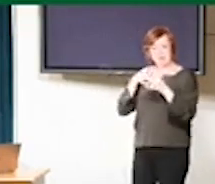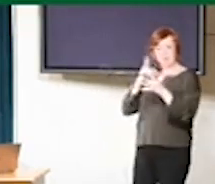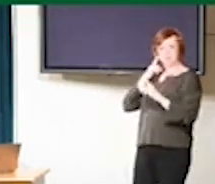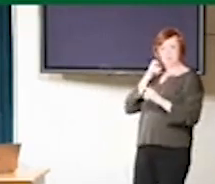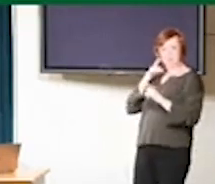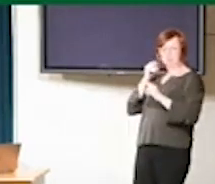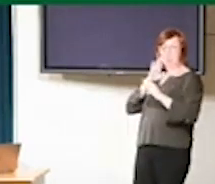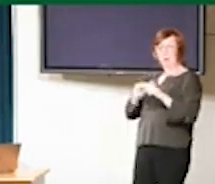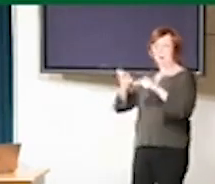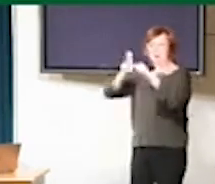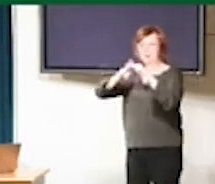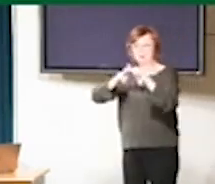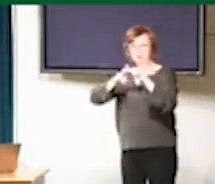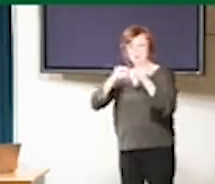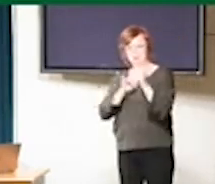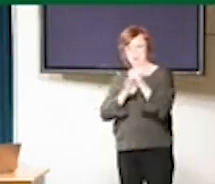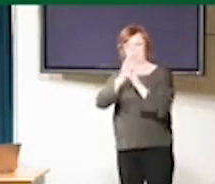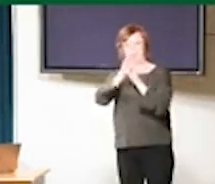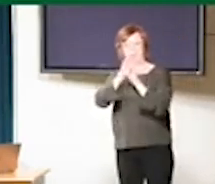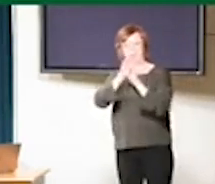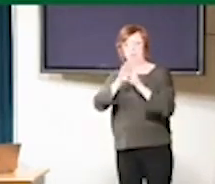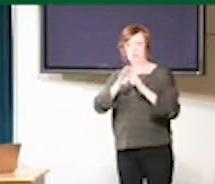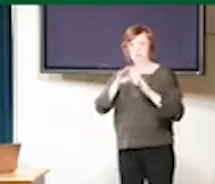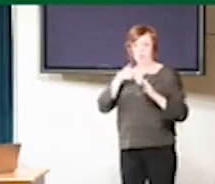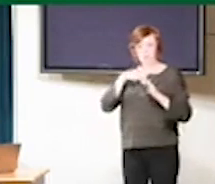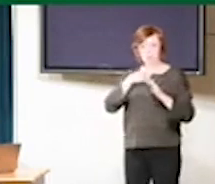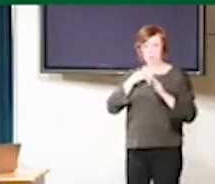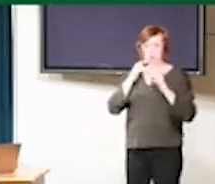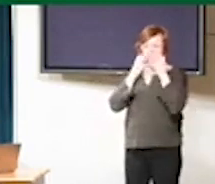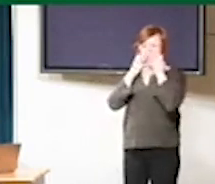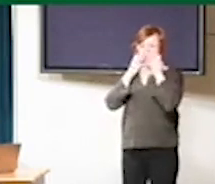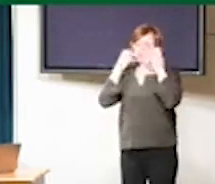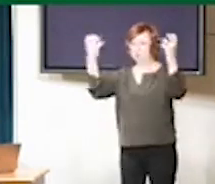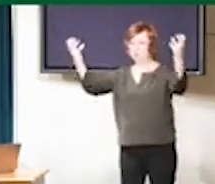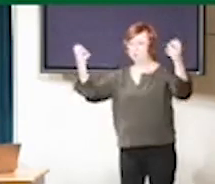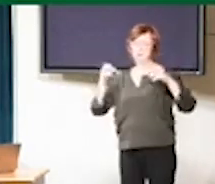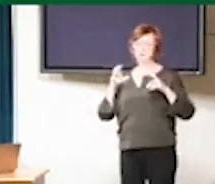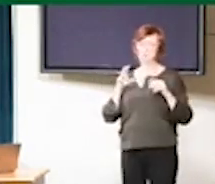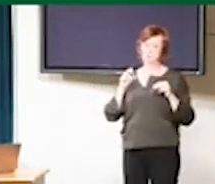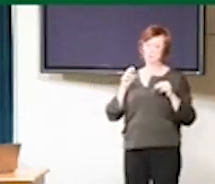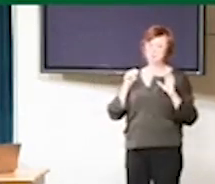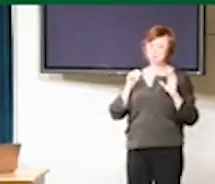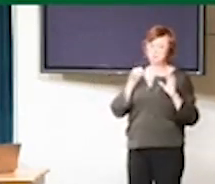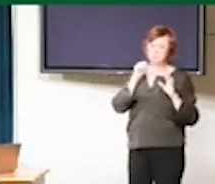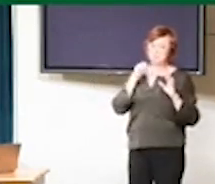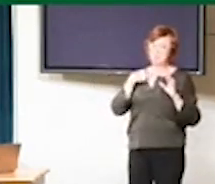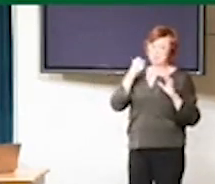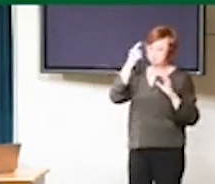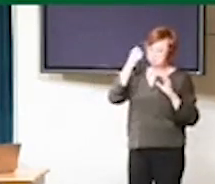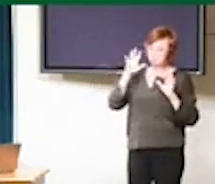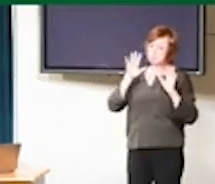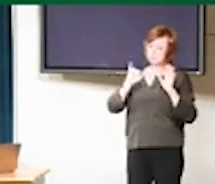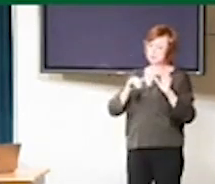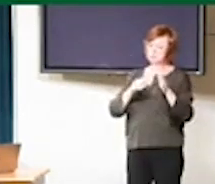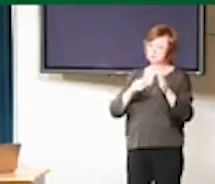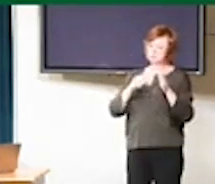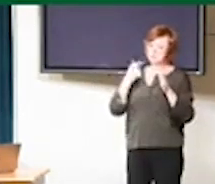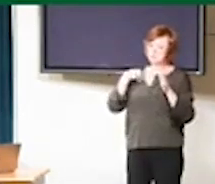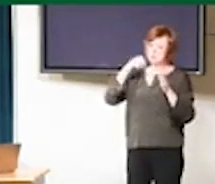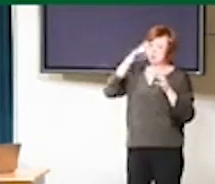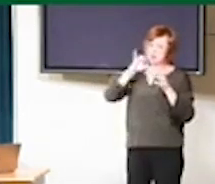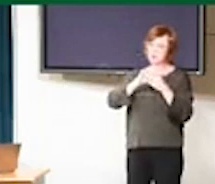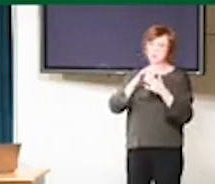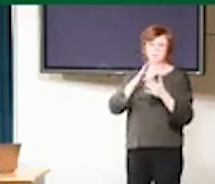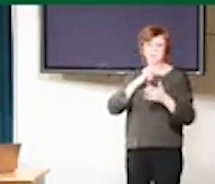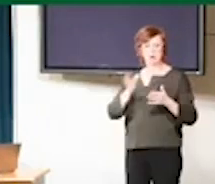not necessarily a bad thing because we are doing a lot of testing in Saskatchewan. So it means that we are identifying and